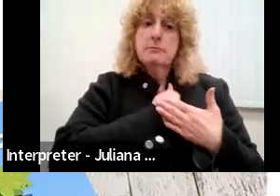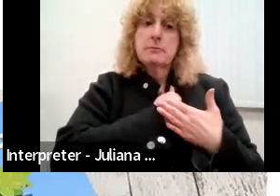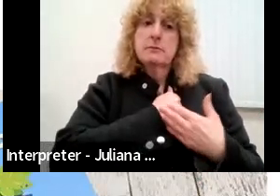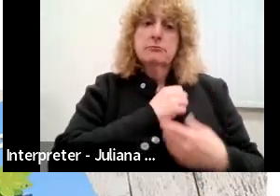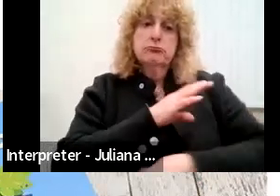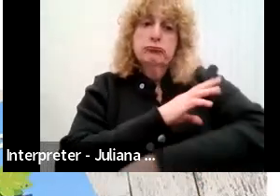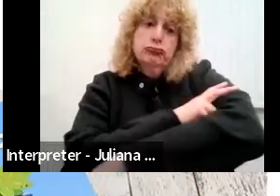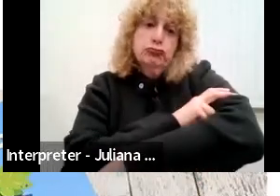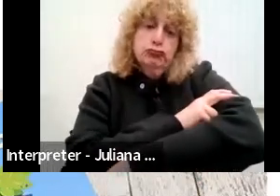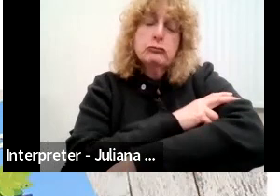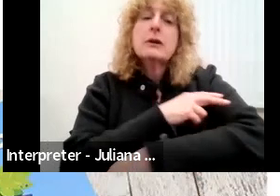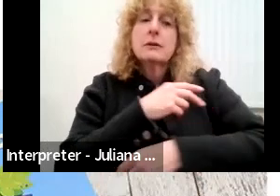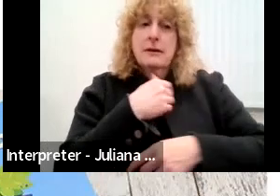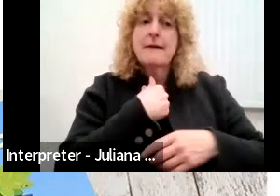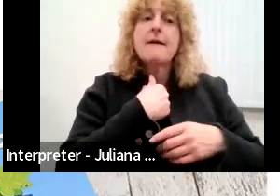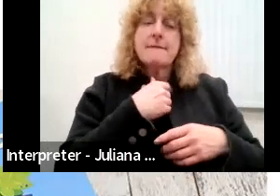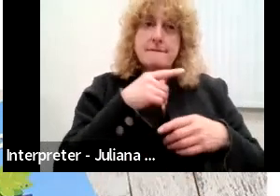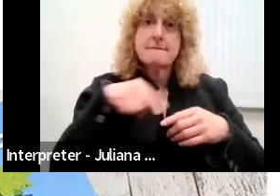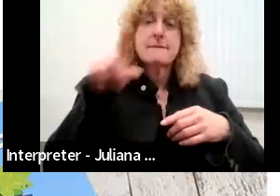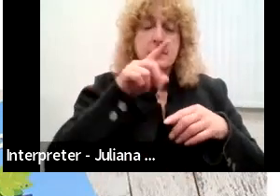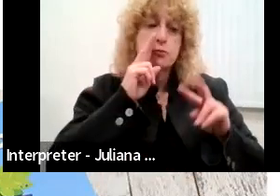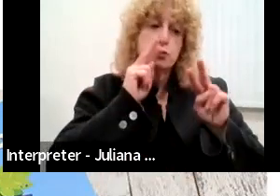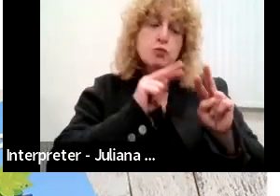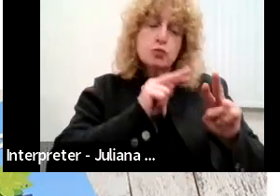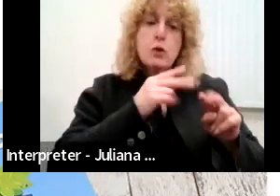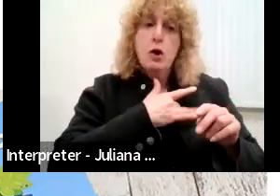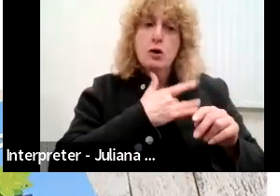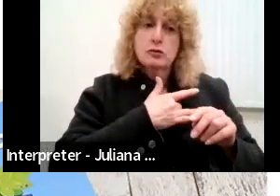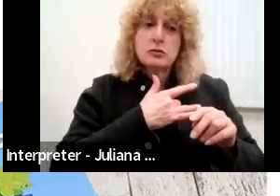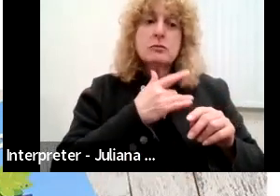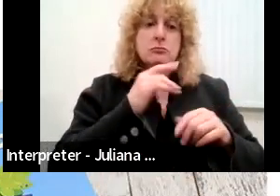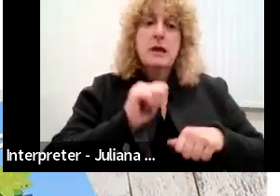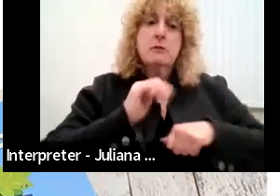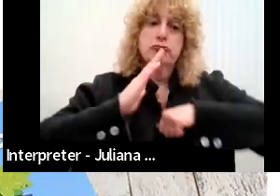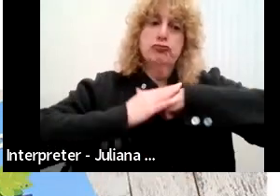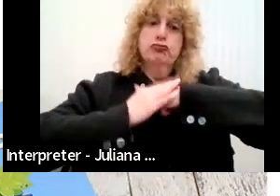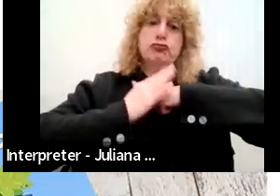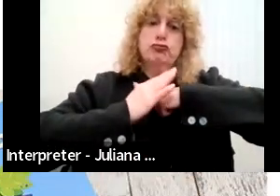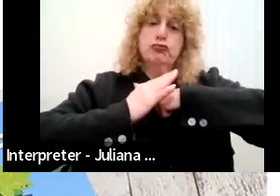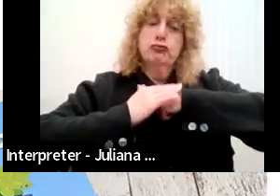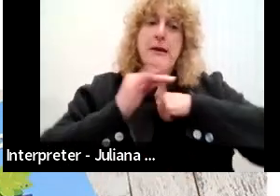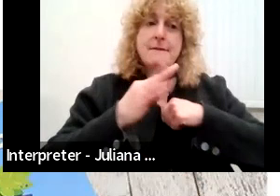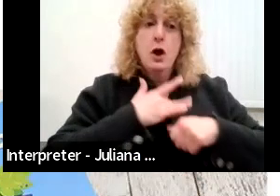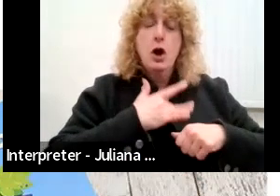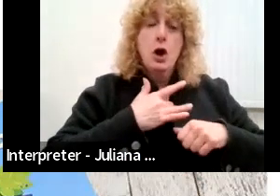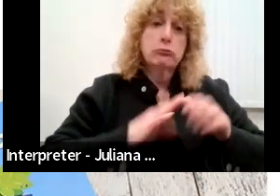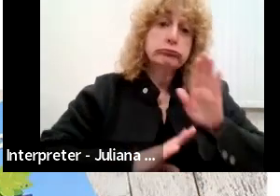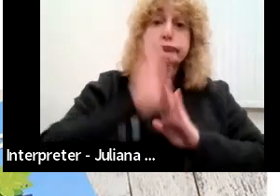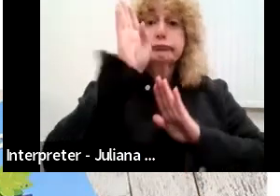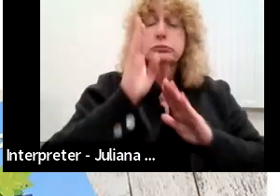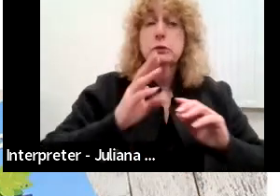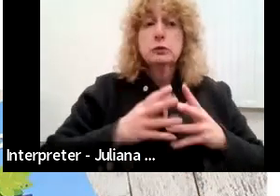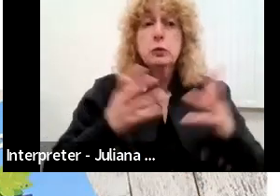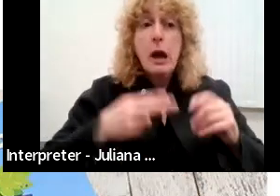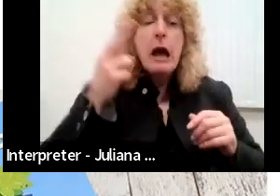different monitors out there that can basically alert you if your heart rate's going too high to help you realize that